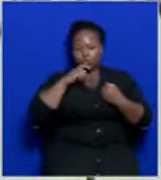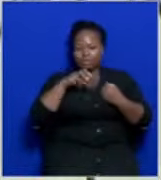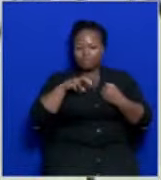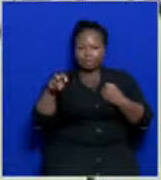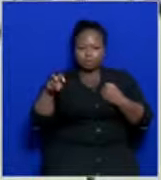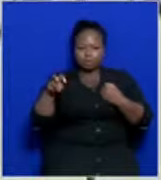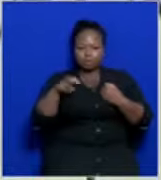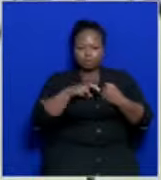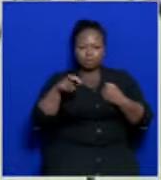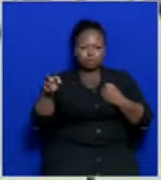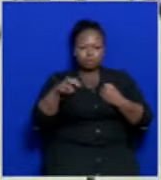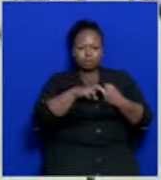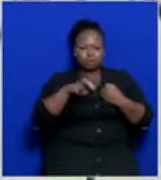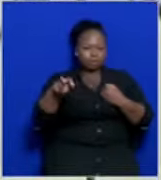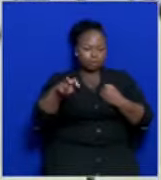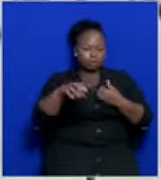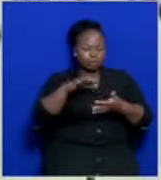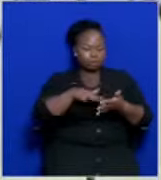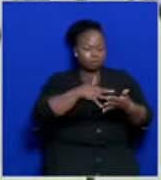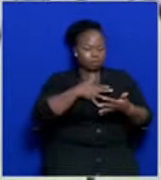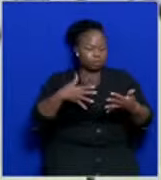sheet together